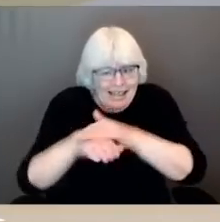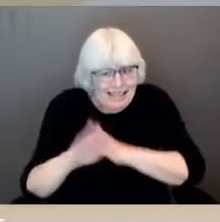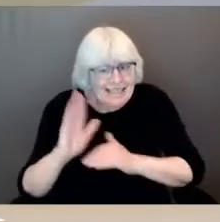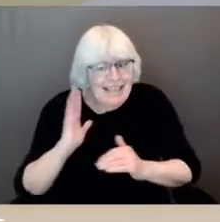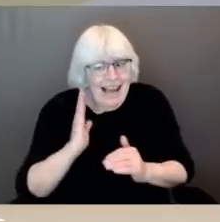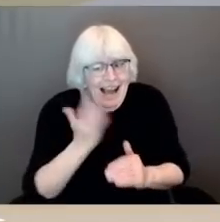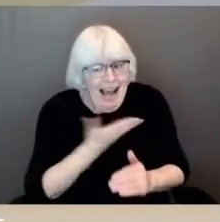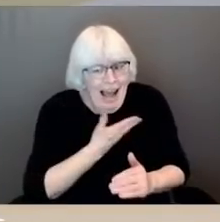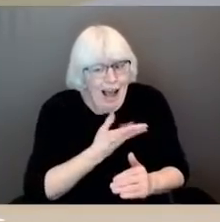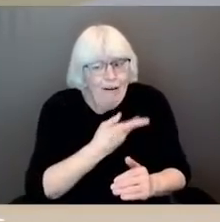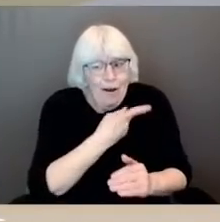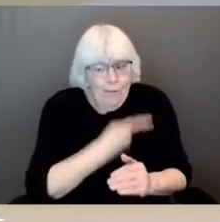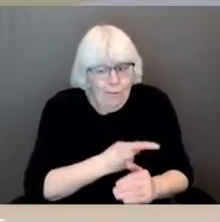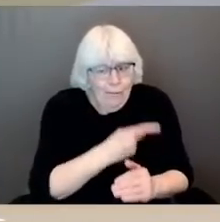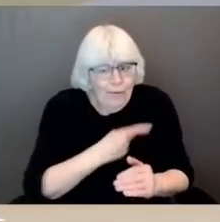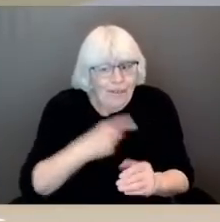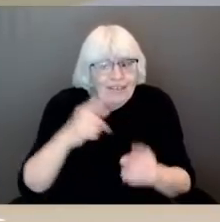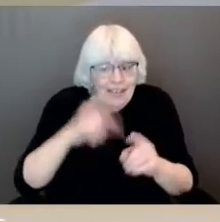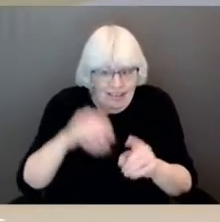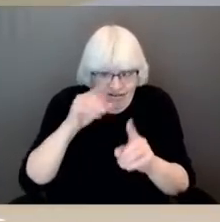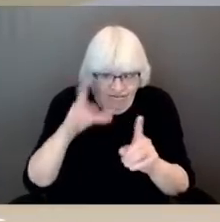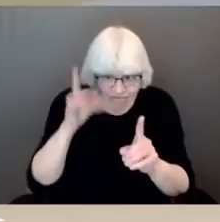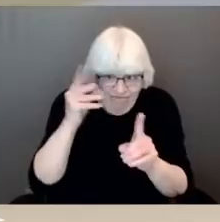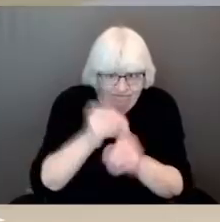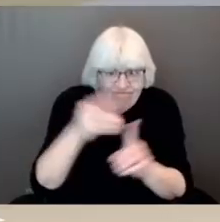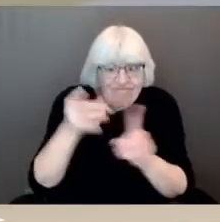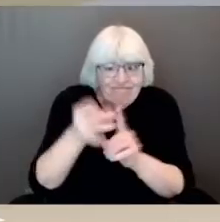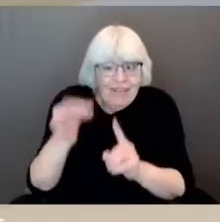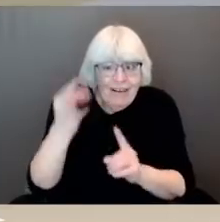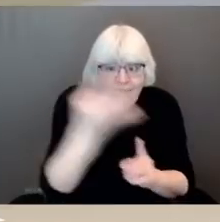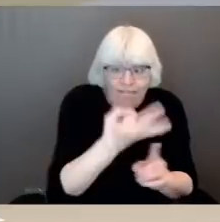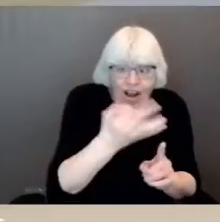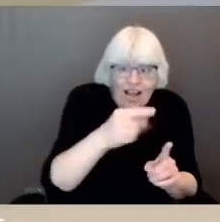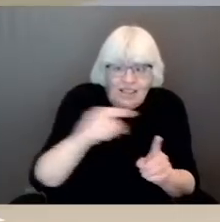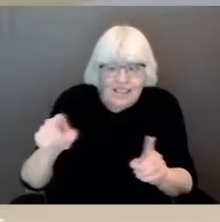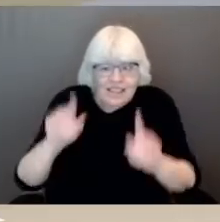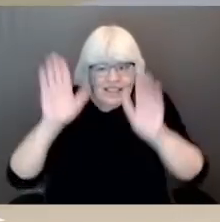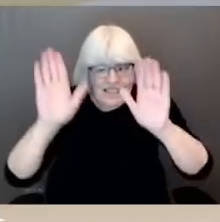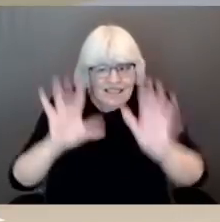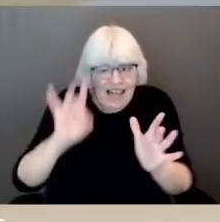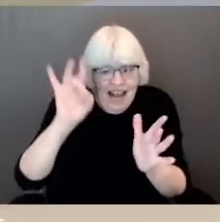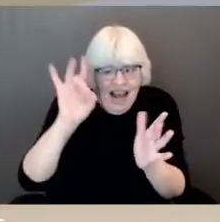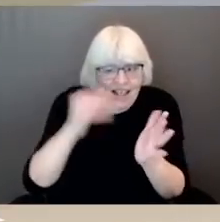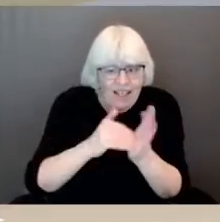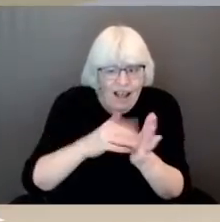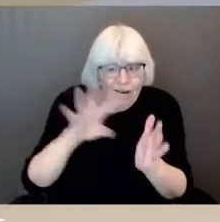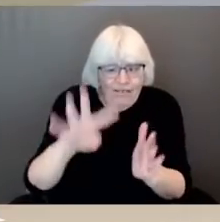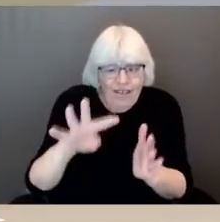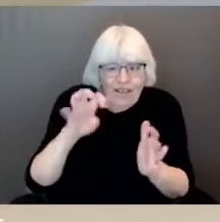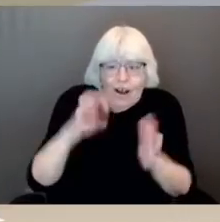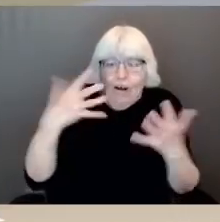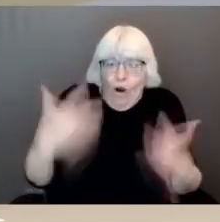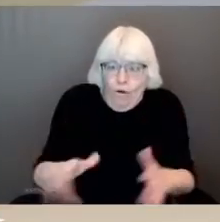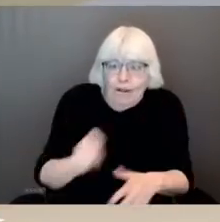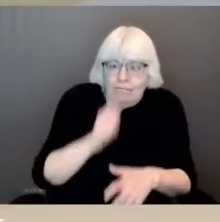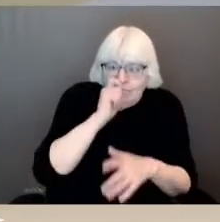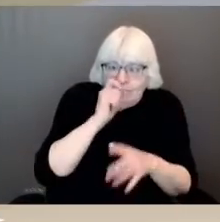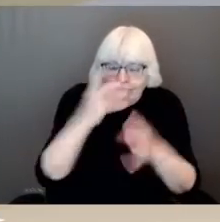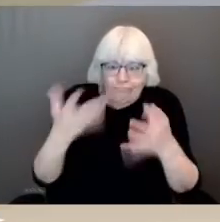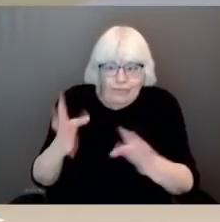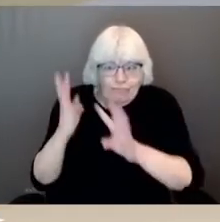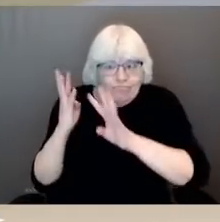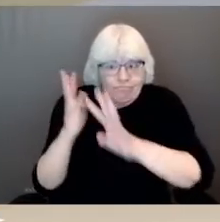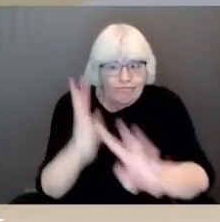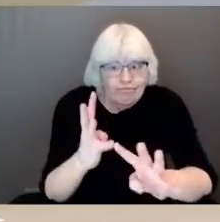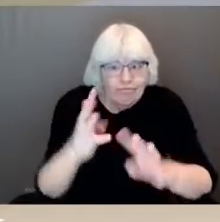Friday and Sunday, 8,400 people were tested at the points of entry, and it was a record weekend for testing at our